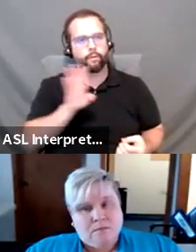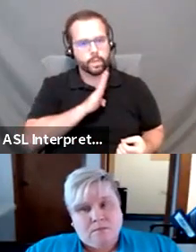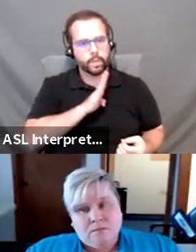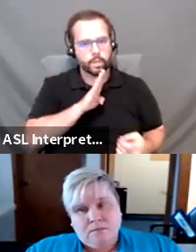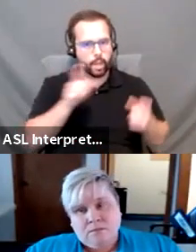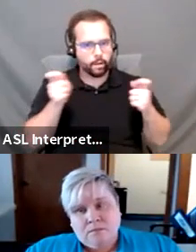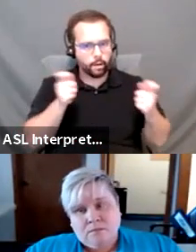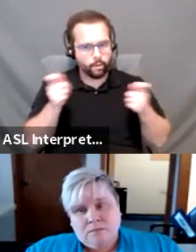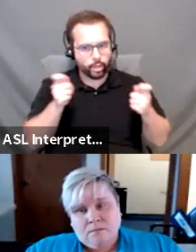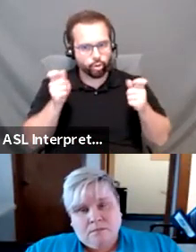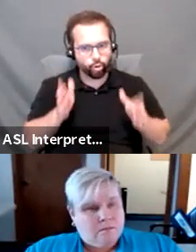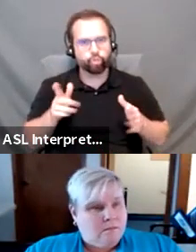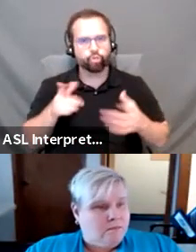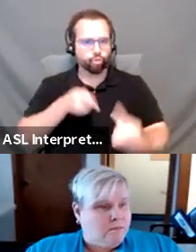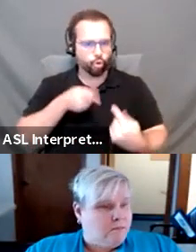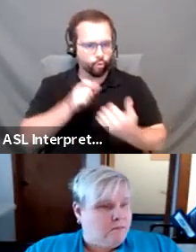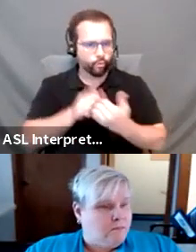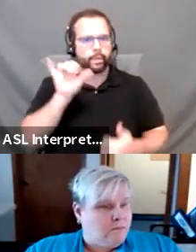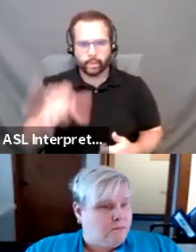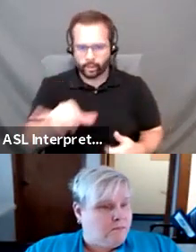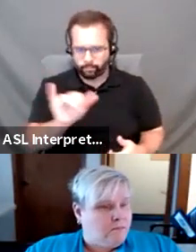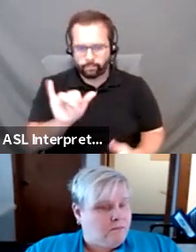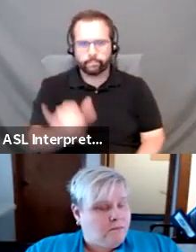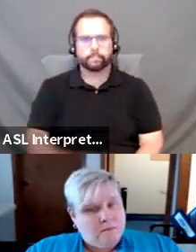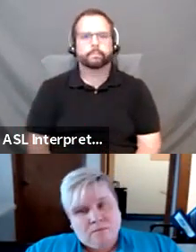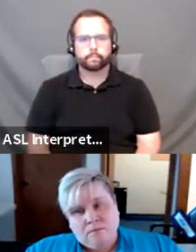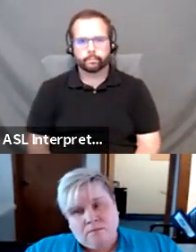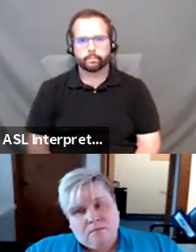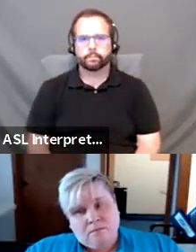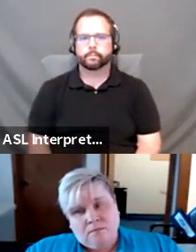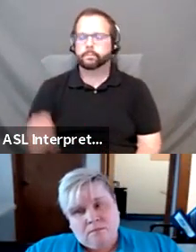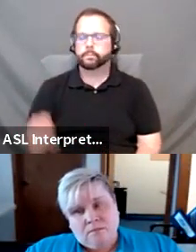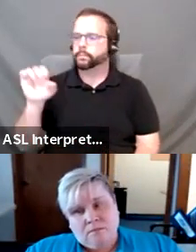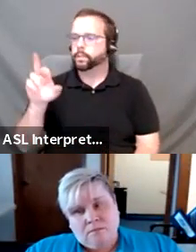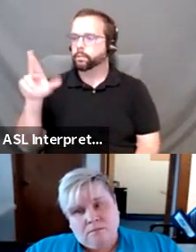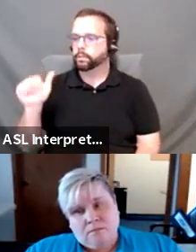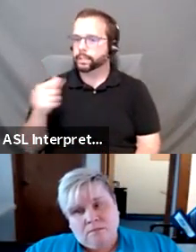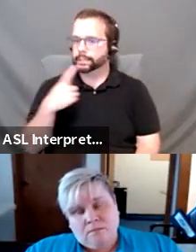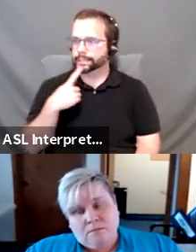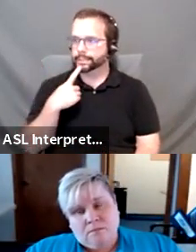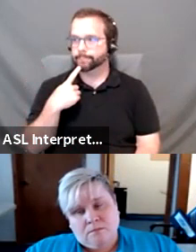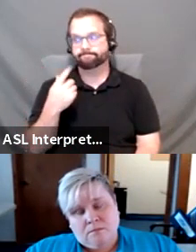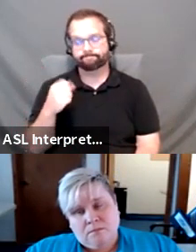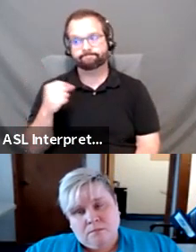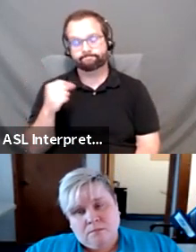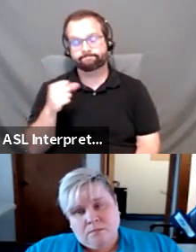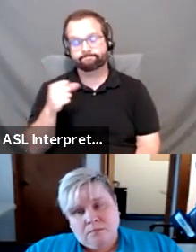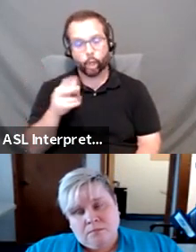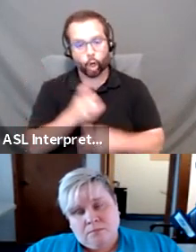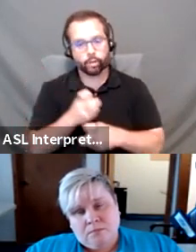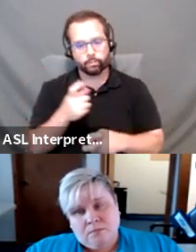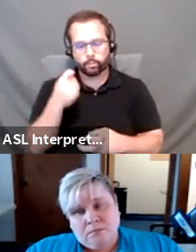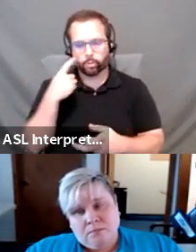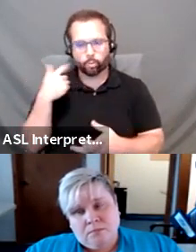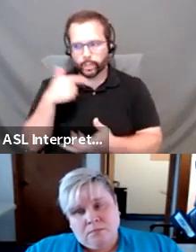Thank you for sharing that. And it is, I would say it is hard. I think a lot of people got this nice chunk of money from the CARES Act, and we want to